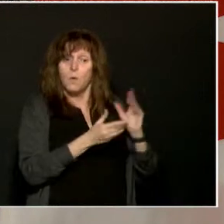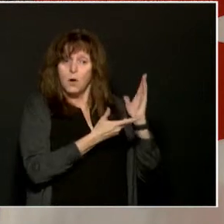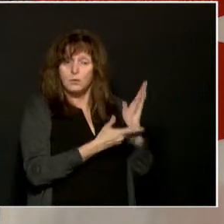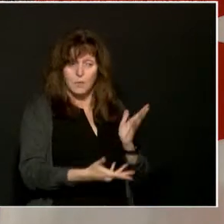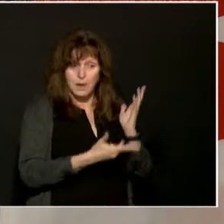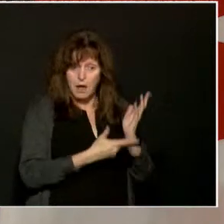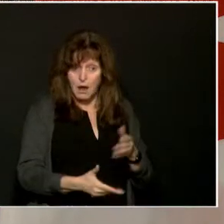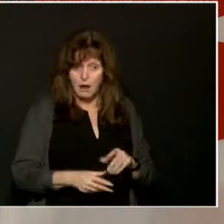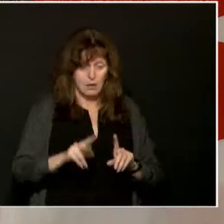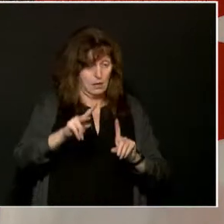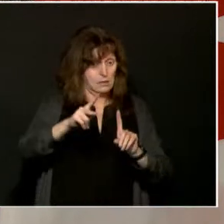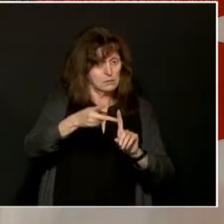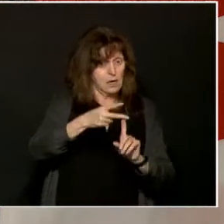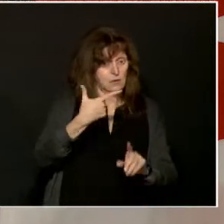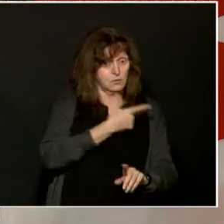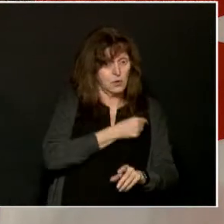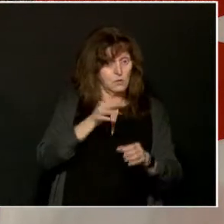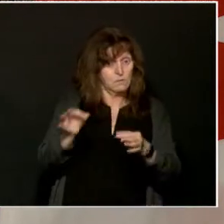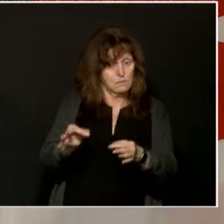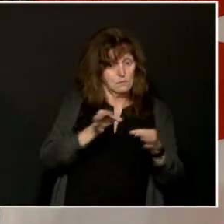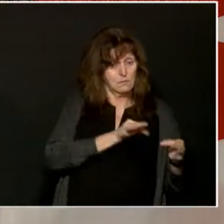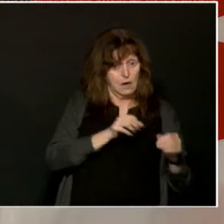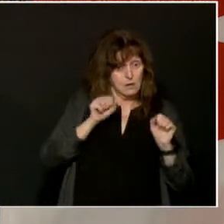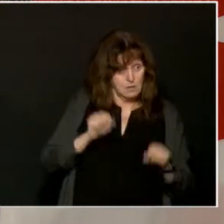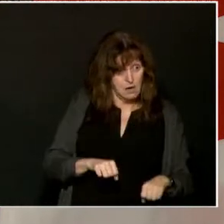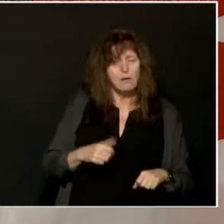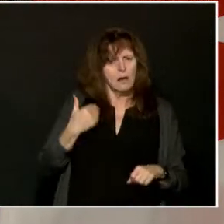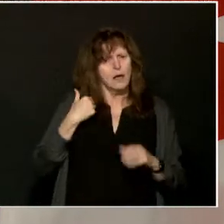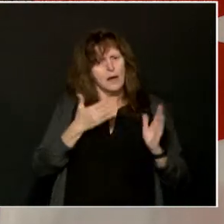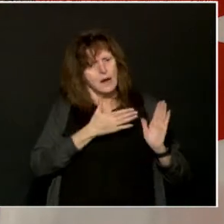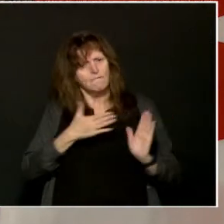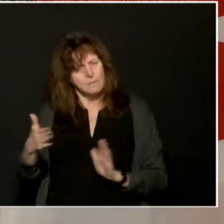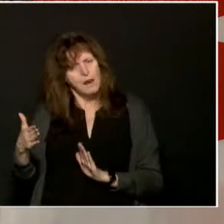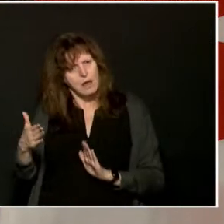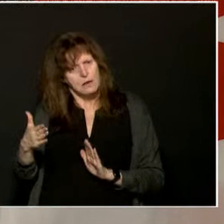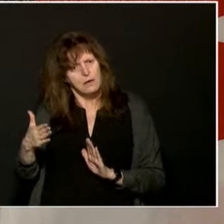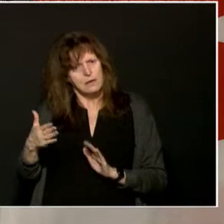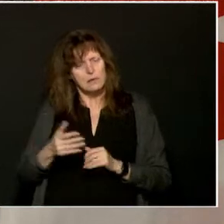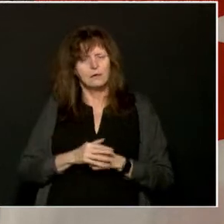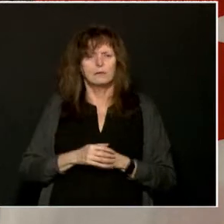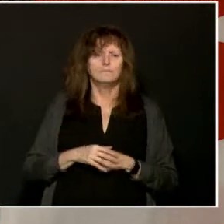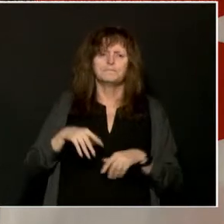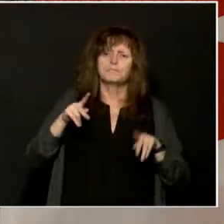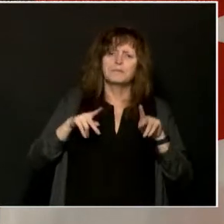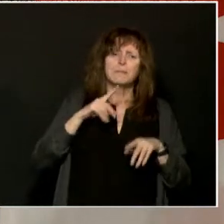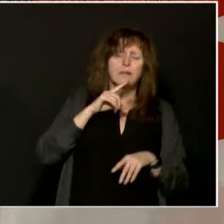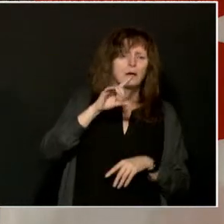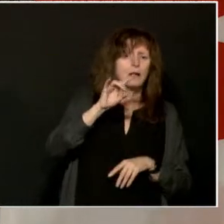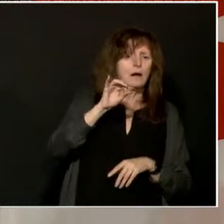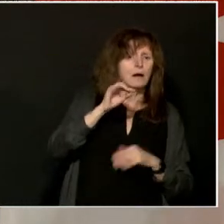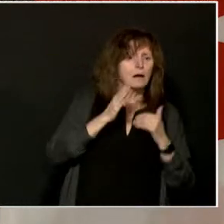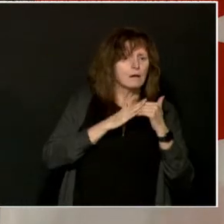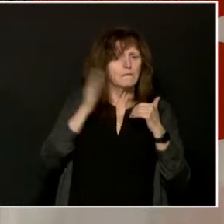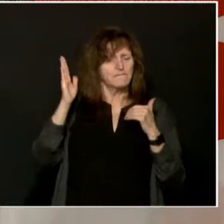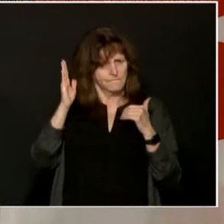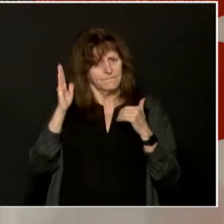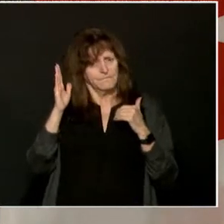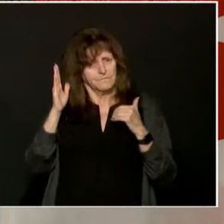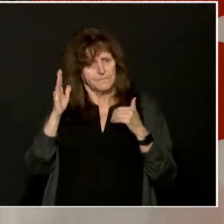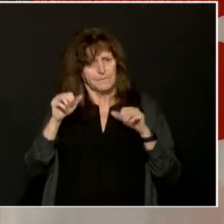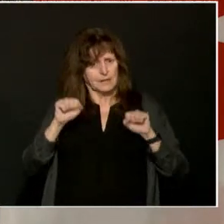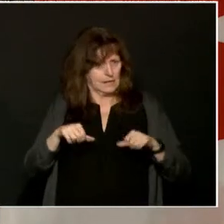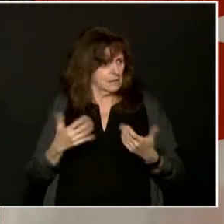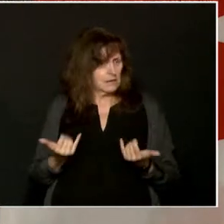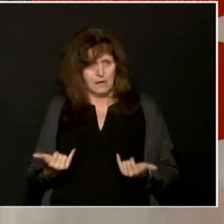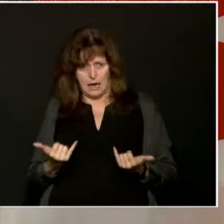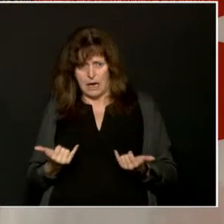forward? And we have a plan to move people who are over 80 are eligible to book right now. And as you know, the next